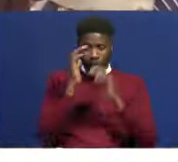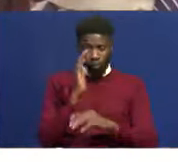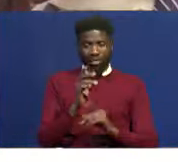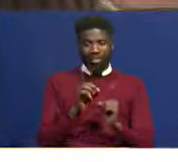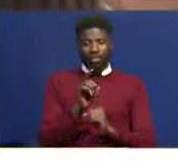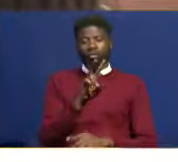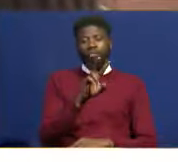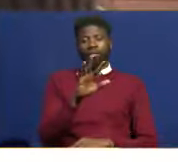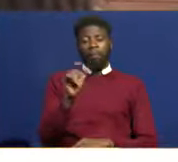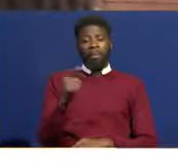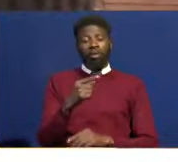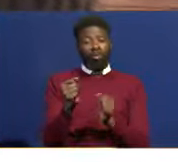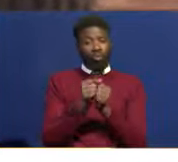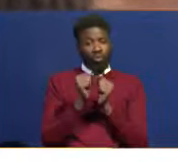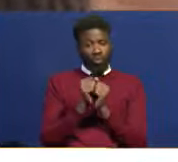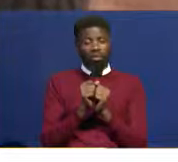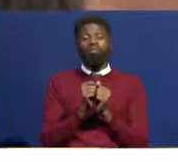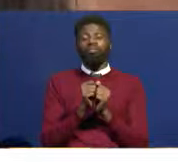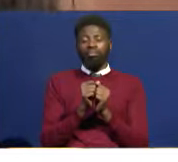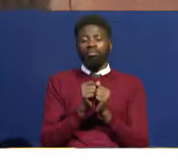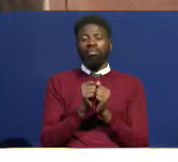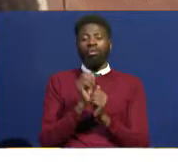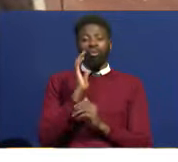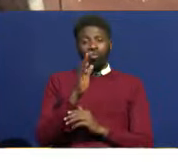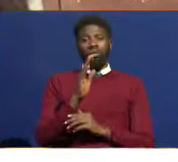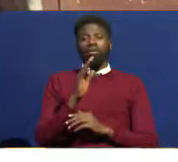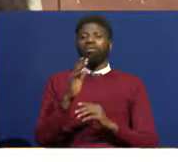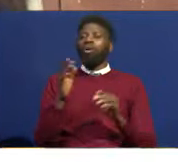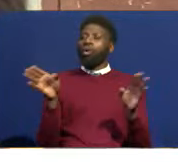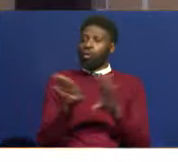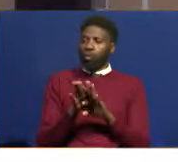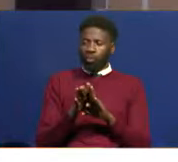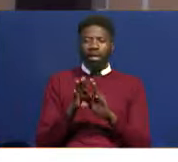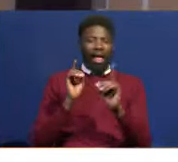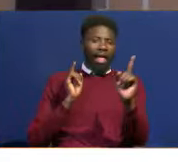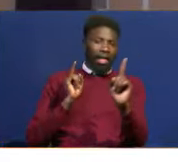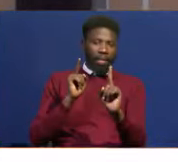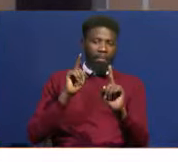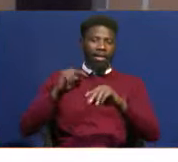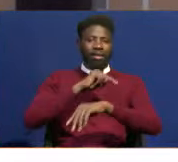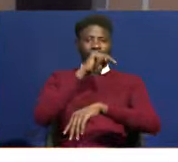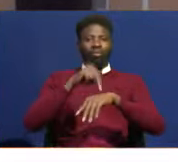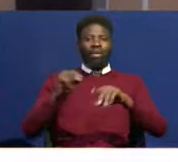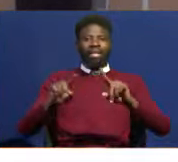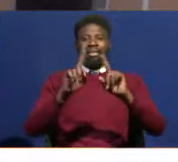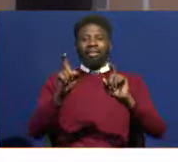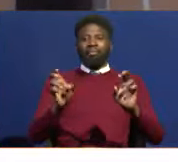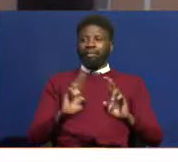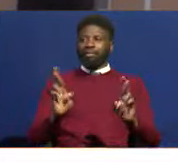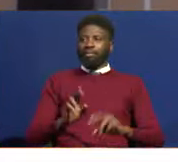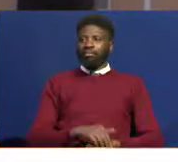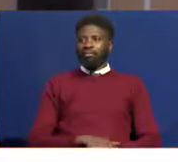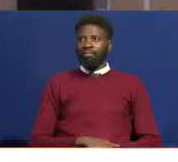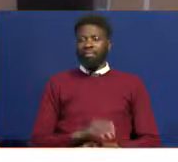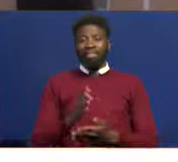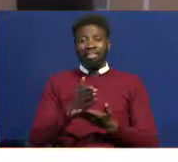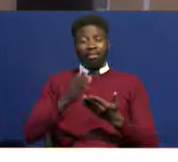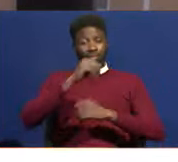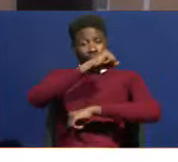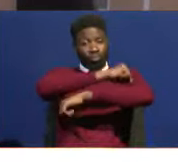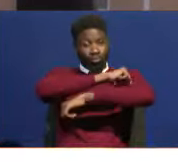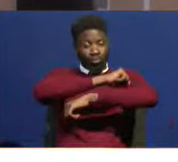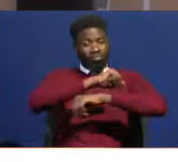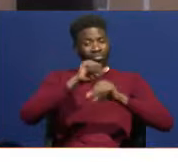25th of October 2024 to pave way for the national examinations. Some schools, of course, will go up to that